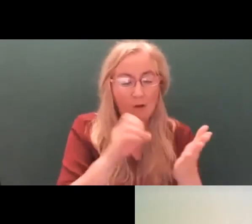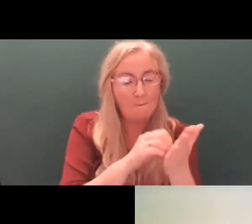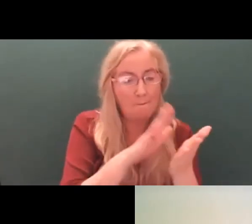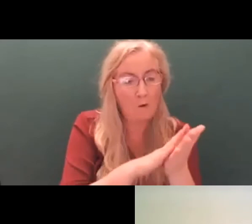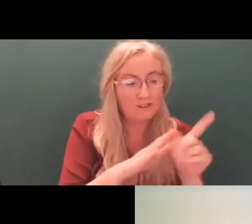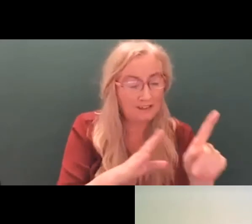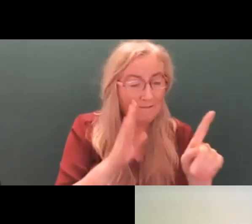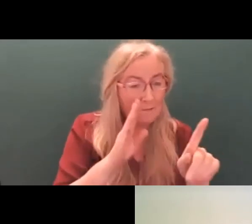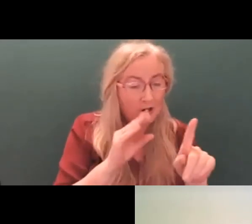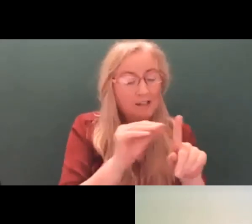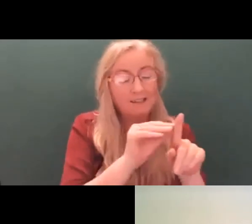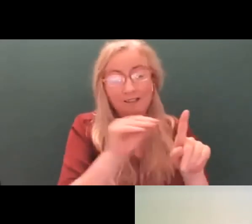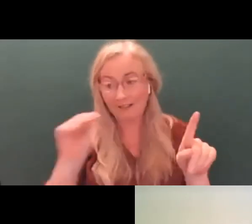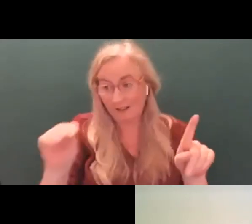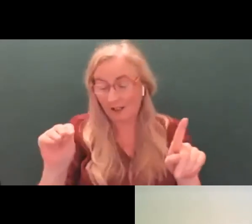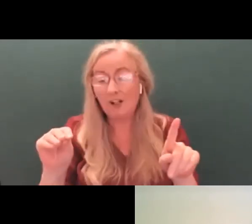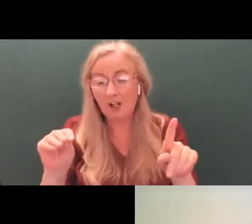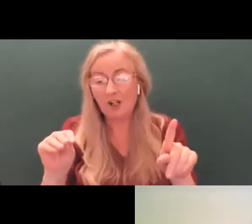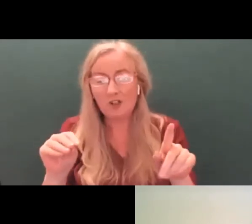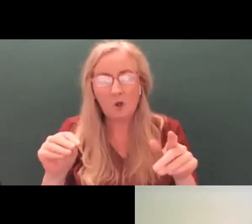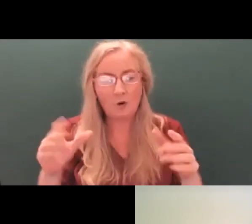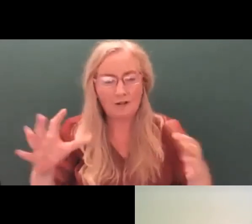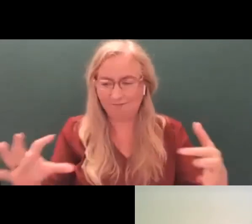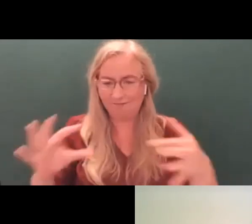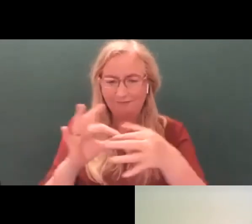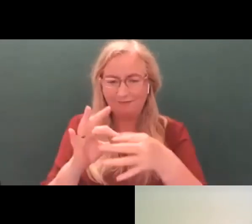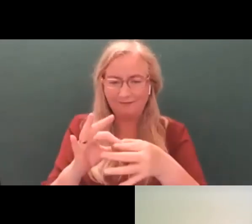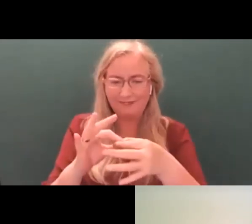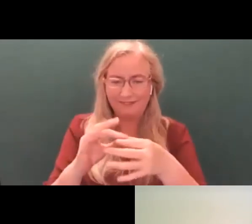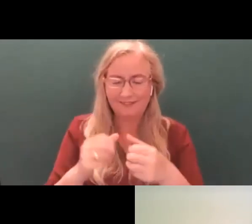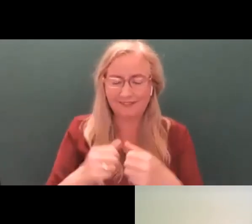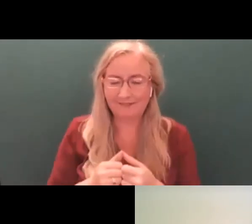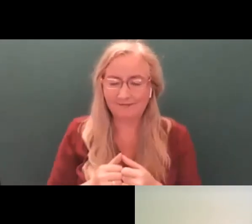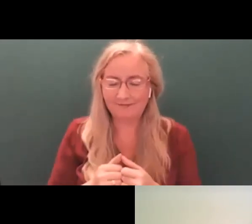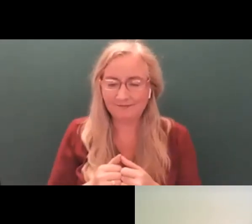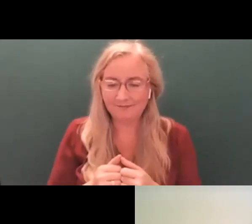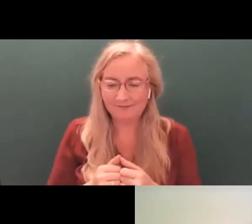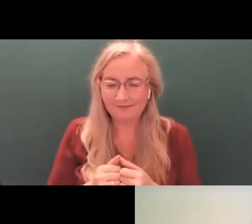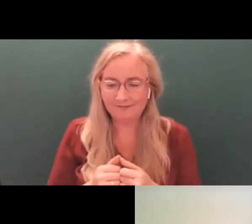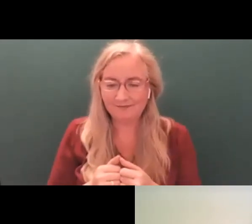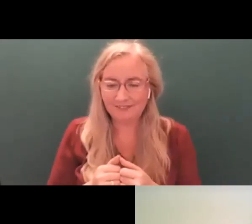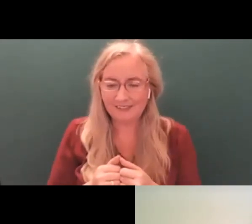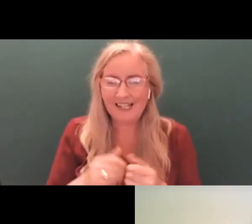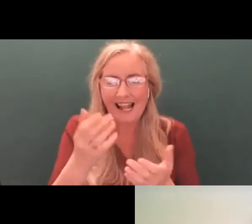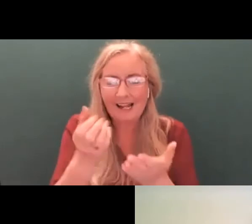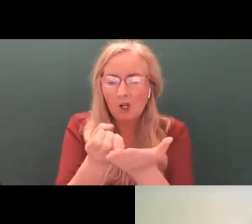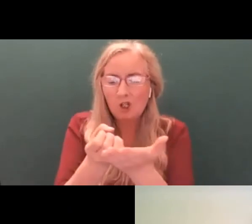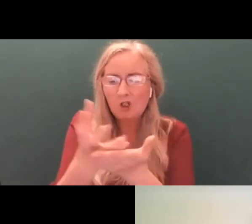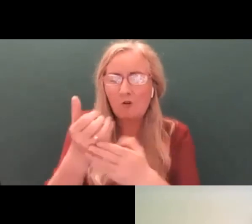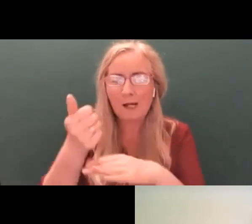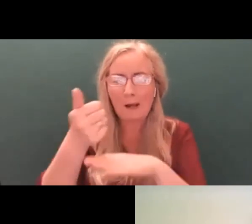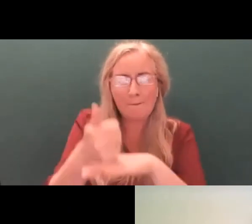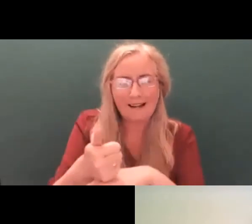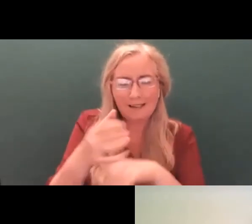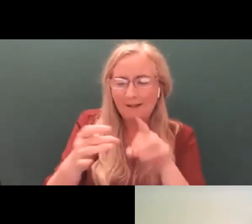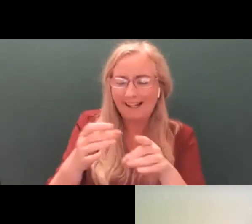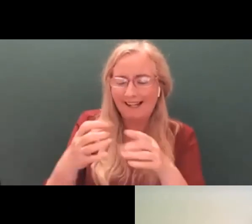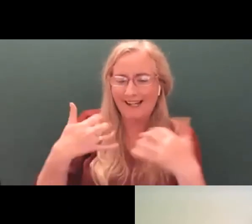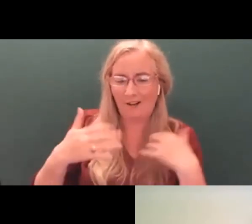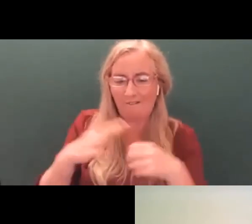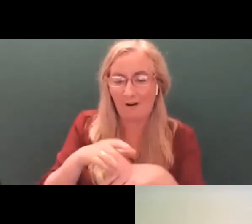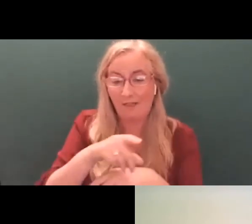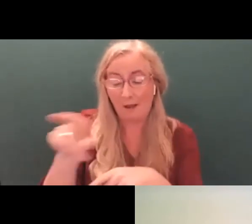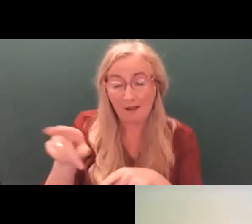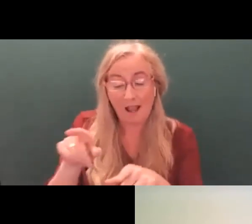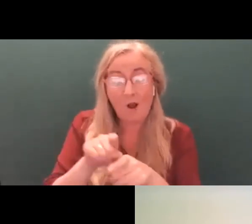works very well. It's very complimentary because they are text, you know, and they are story based, so they're interesting. And make friends with a